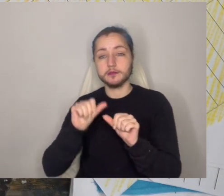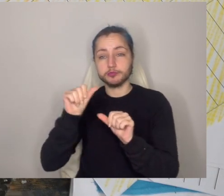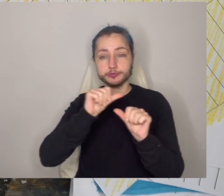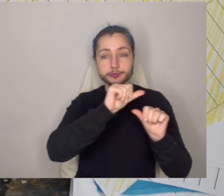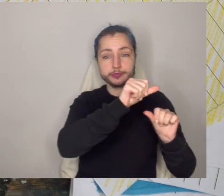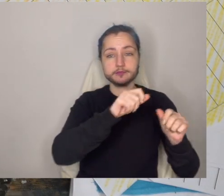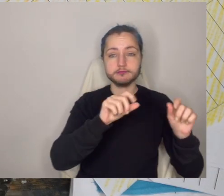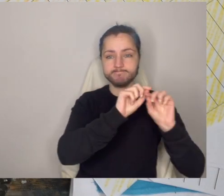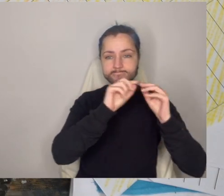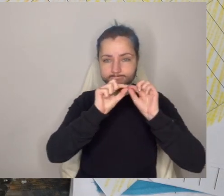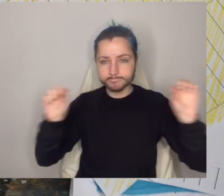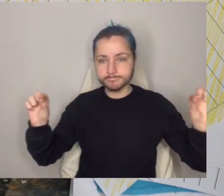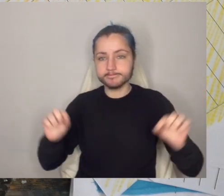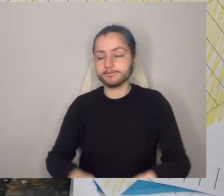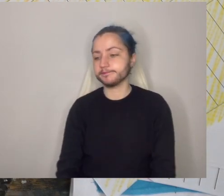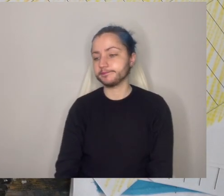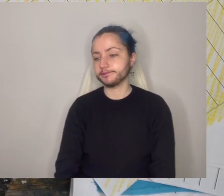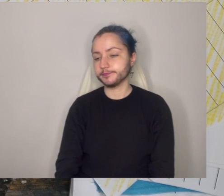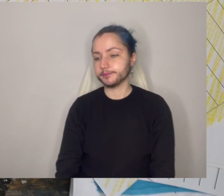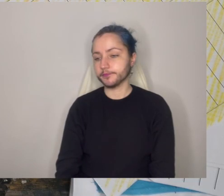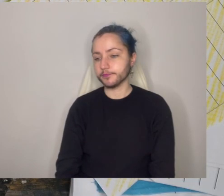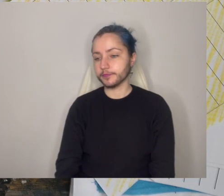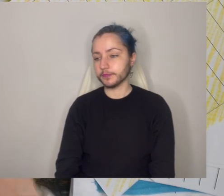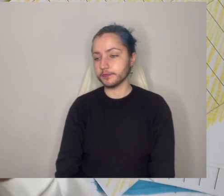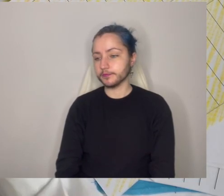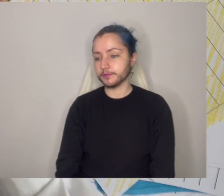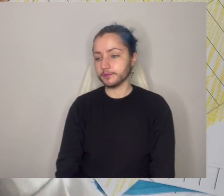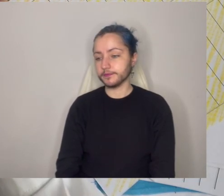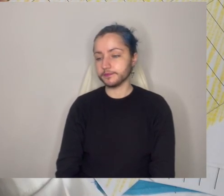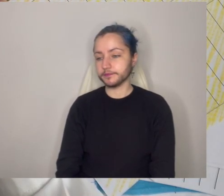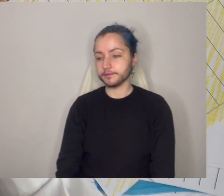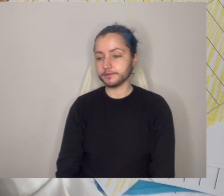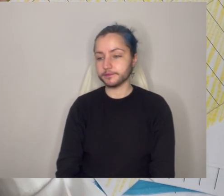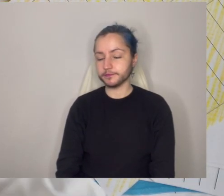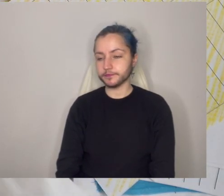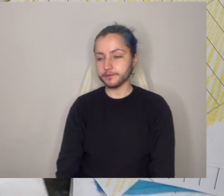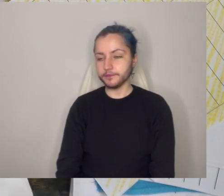2 centimetre mark, joining it together with the ruler.